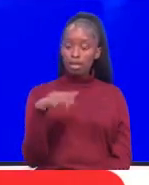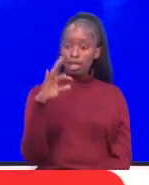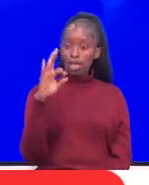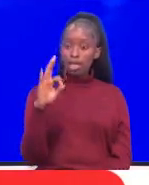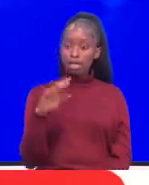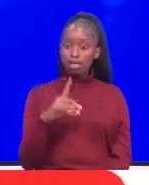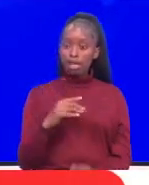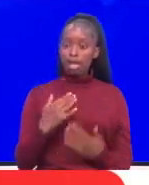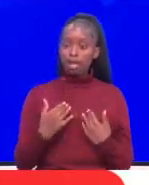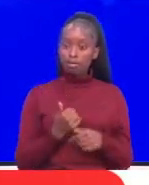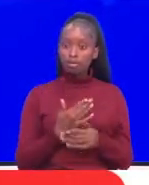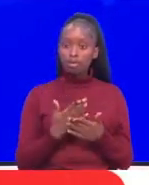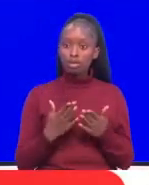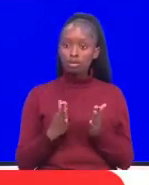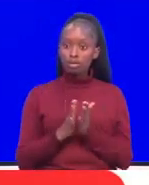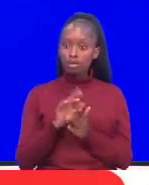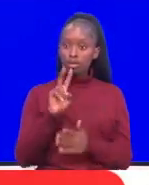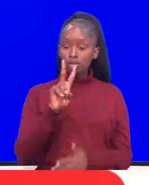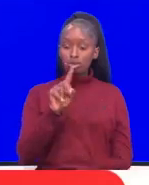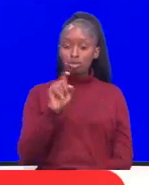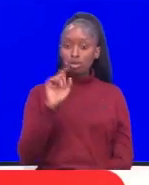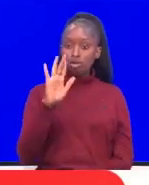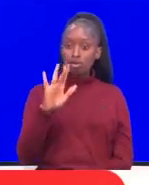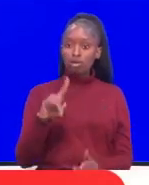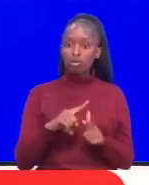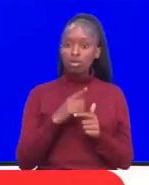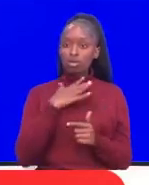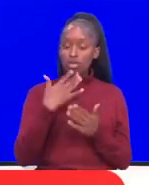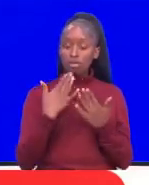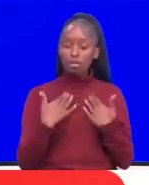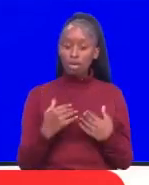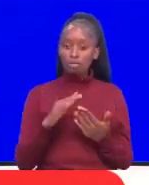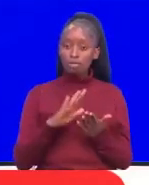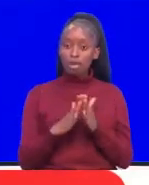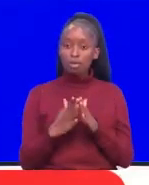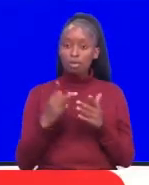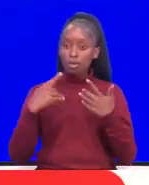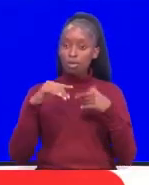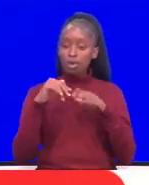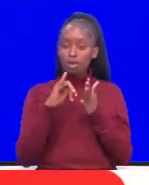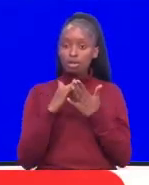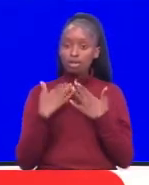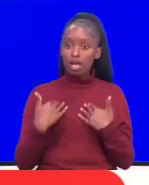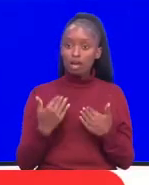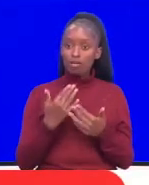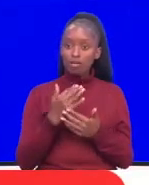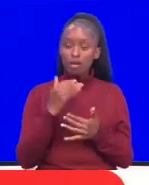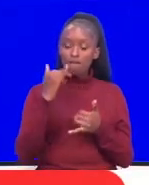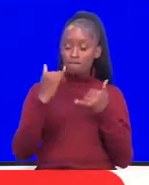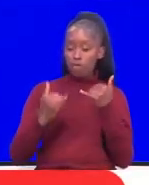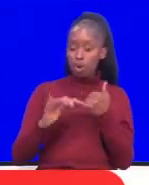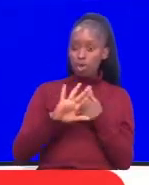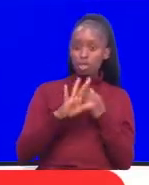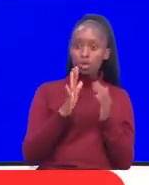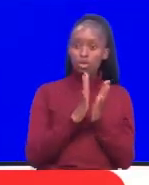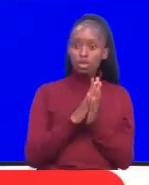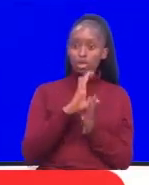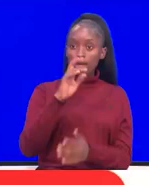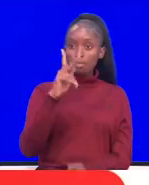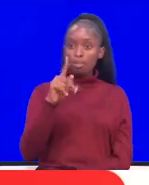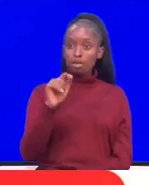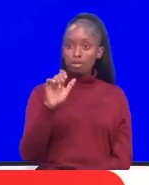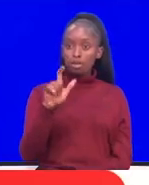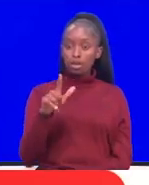Bank's 2.5 handicap enabled them to secure the coveted win in the subsidiary final. Capital FM galloped to